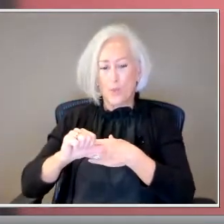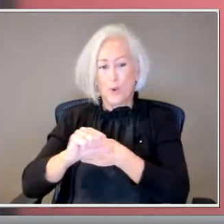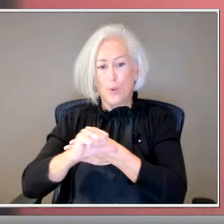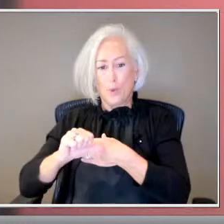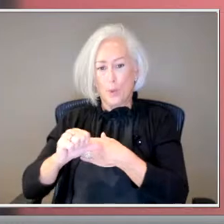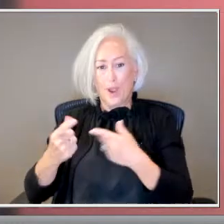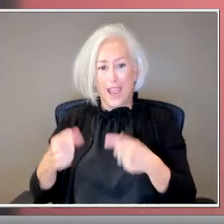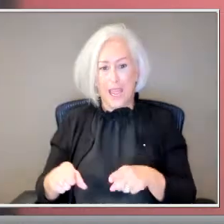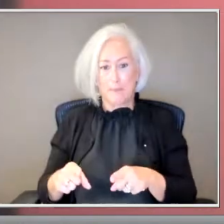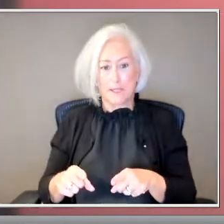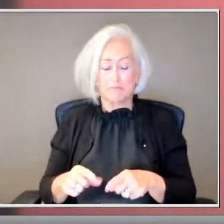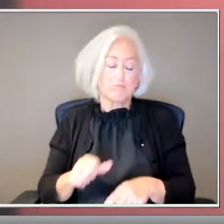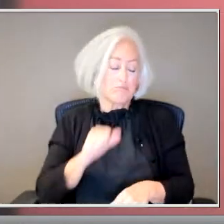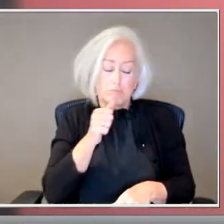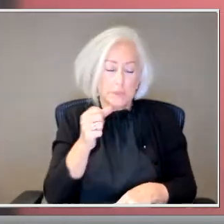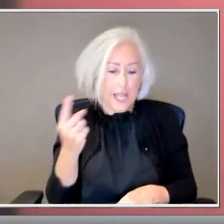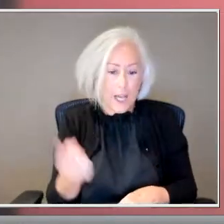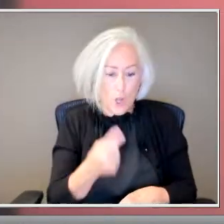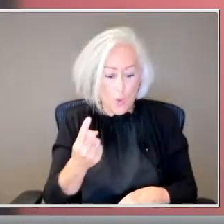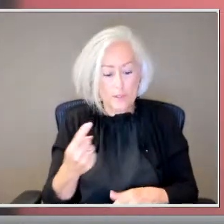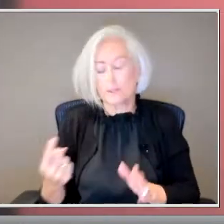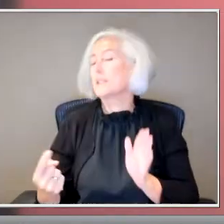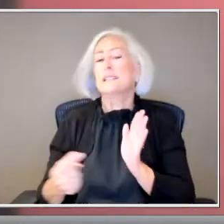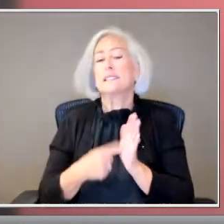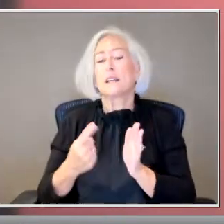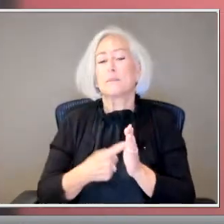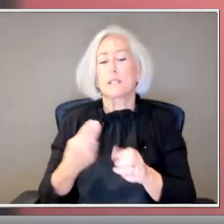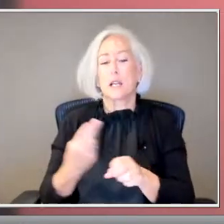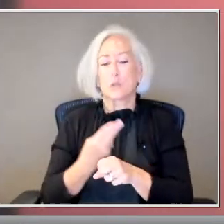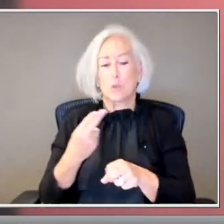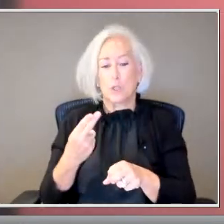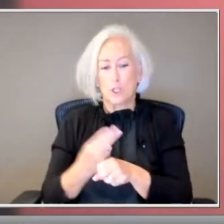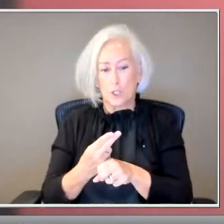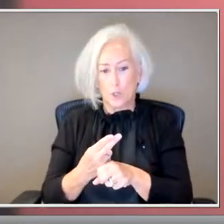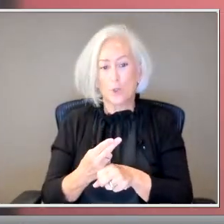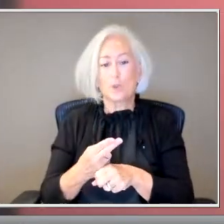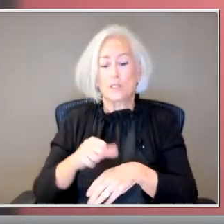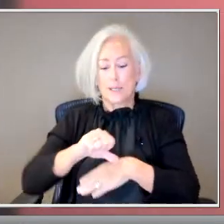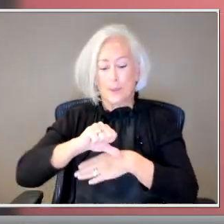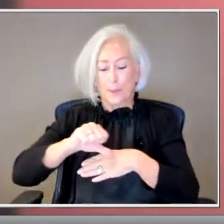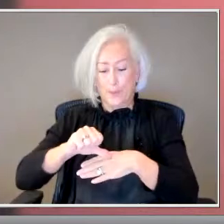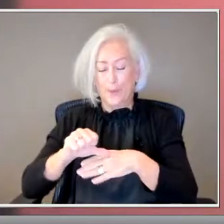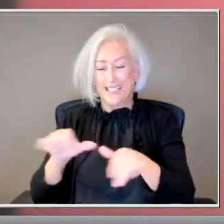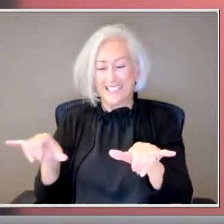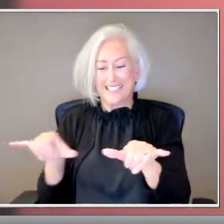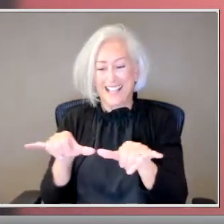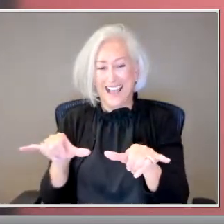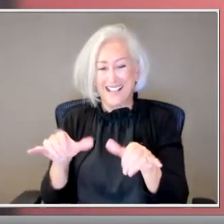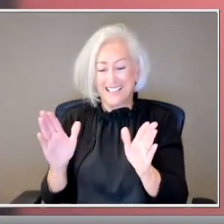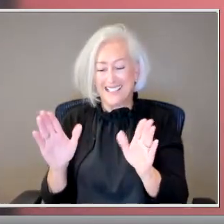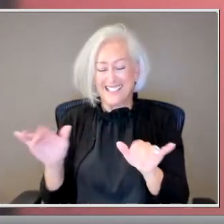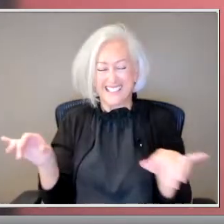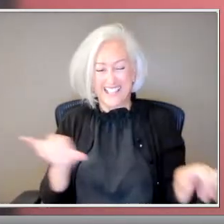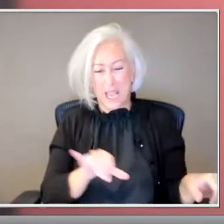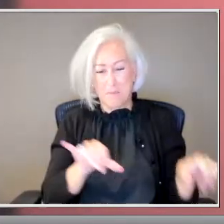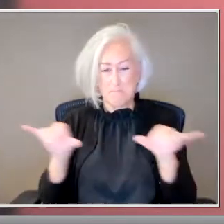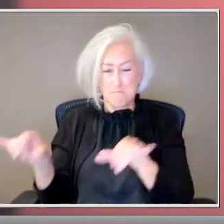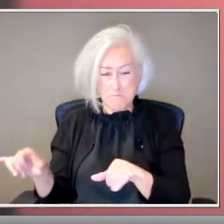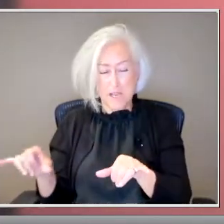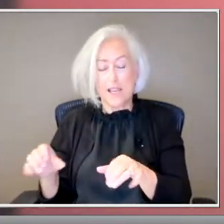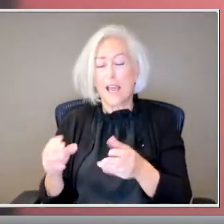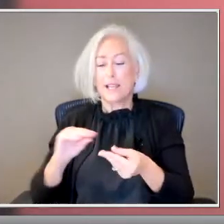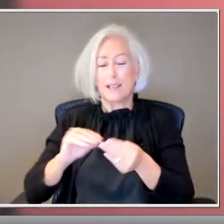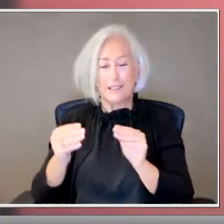use the same number of access sites and the sheath size is also similar, in which case I think the recovery would be similar. But